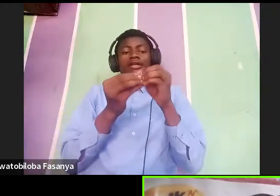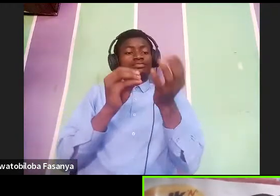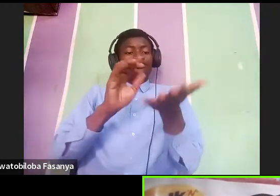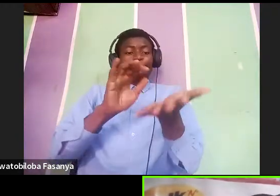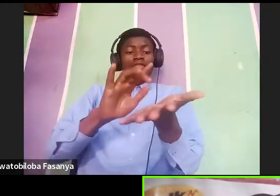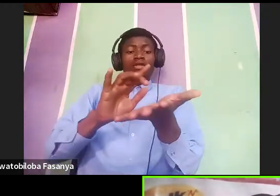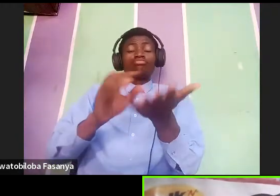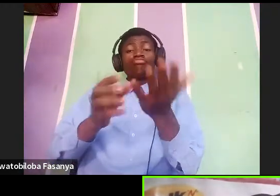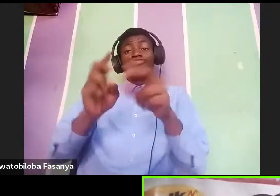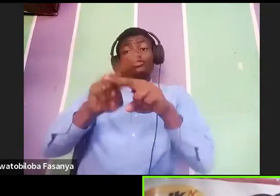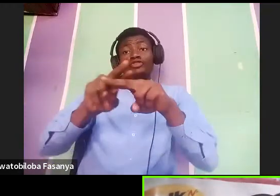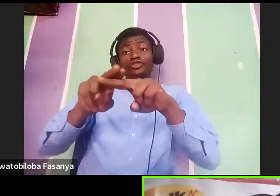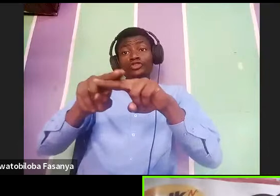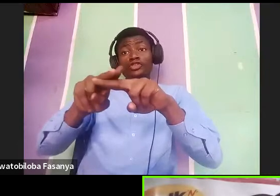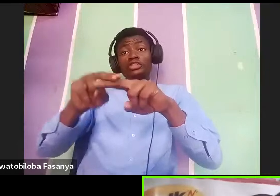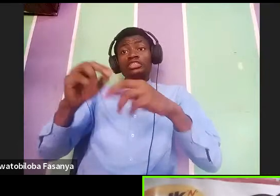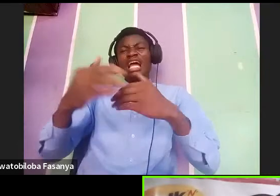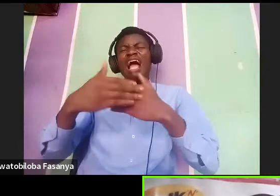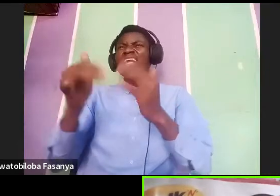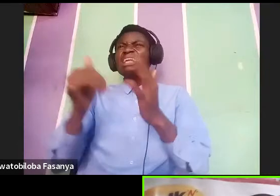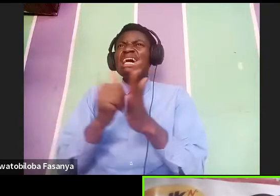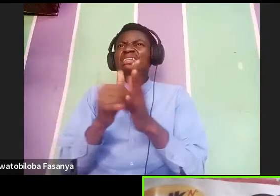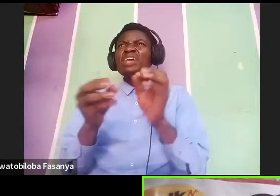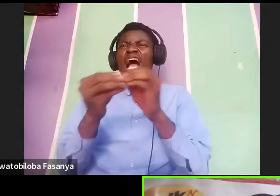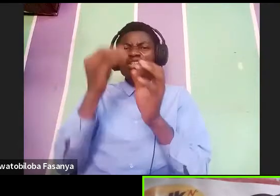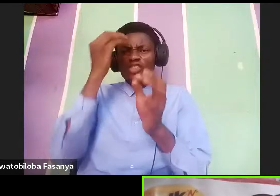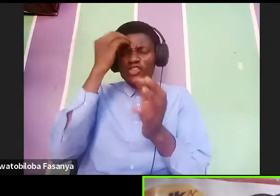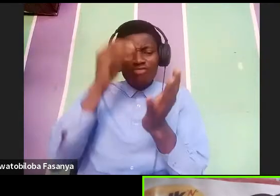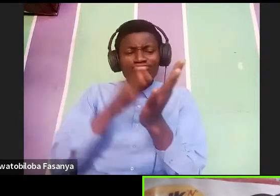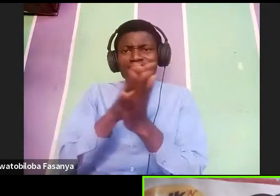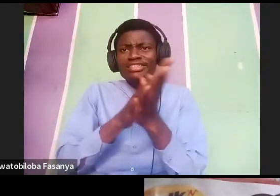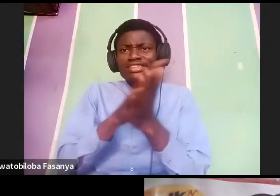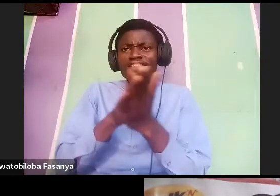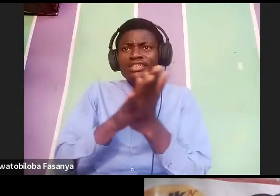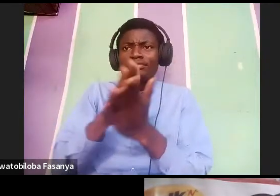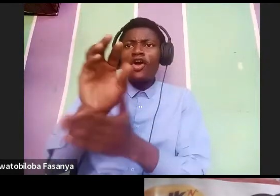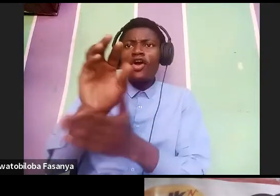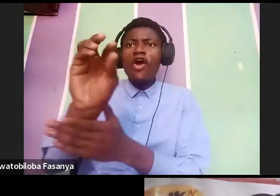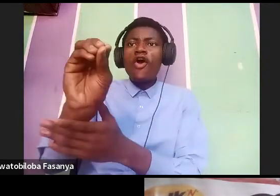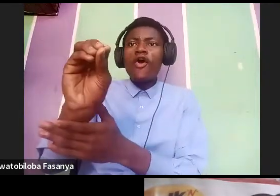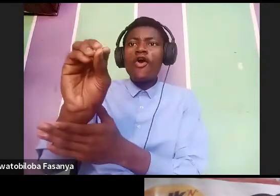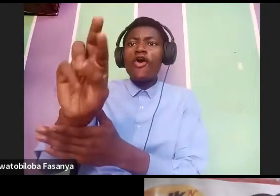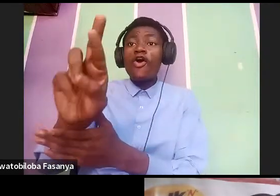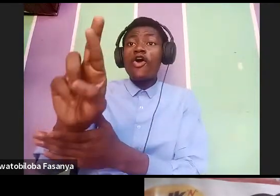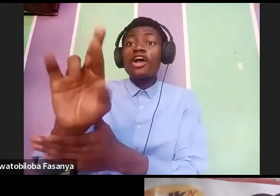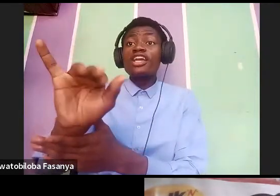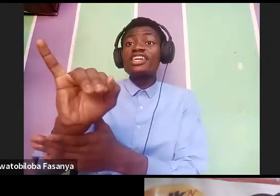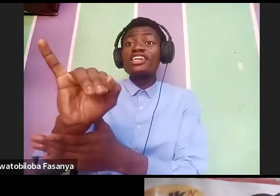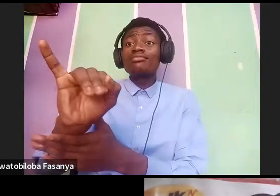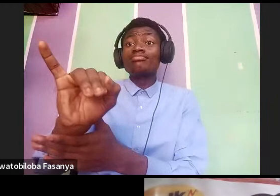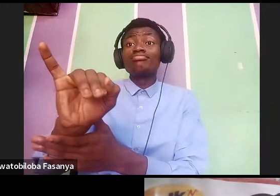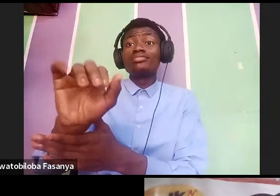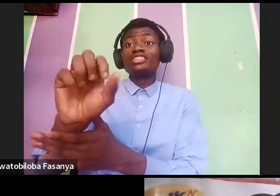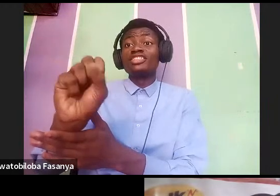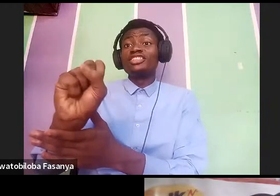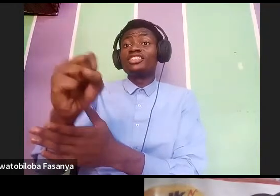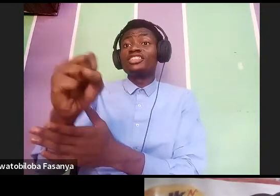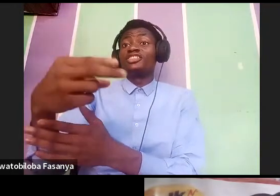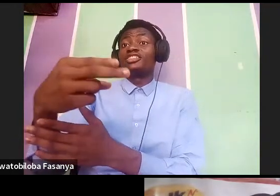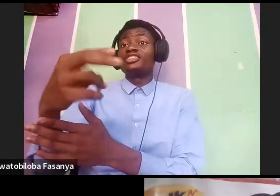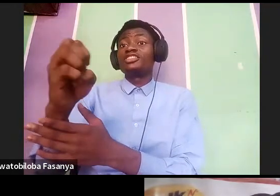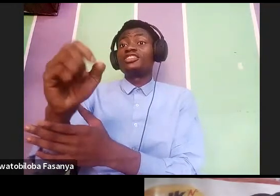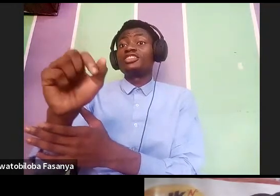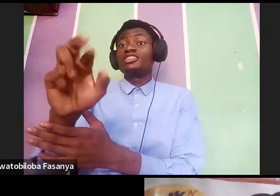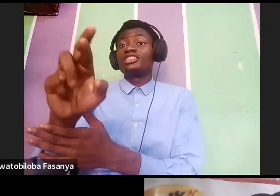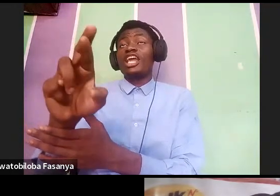butter. Is this the way to go, really? Well, thank you. Actually, people do a lot of things, and